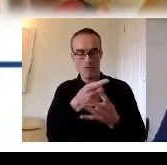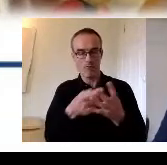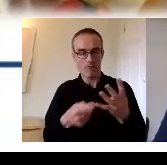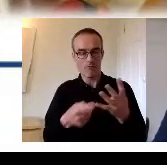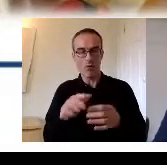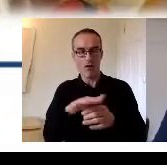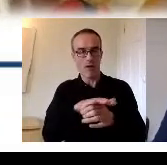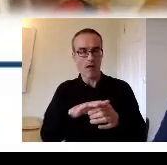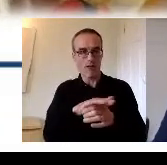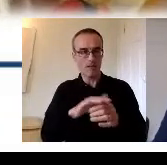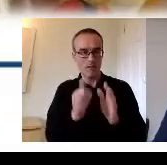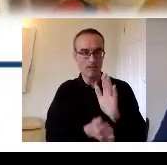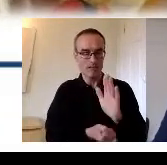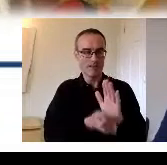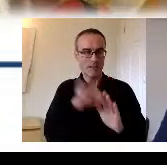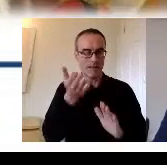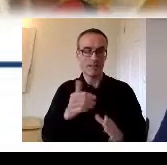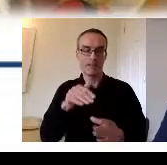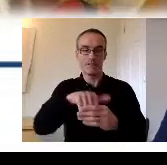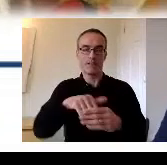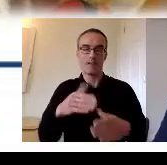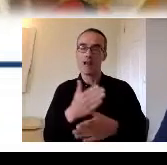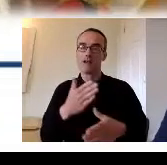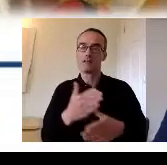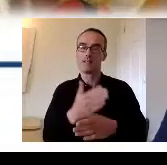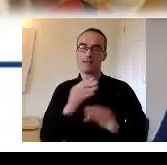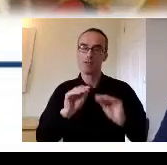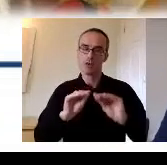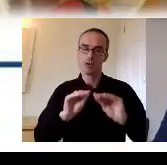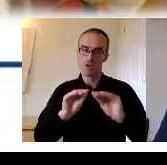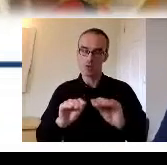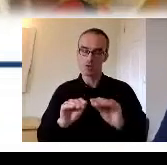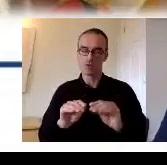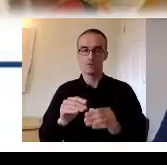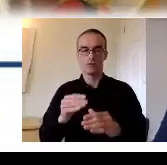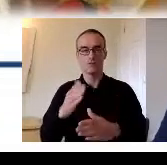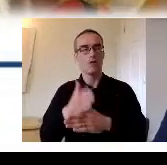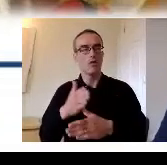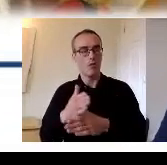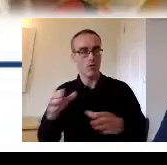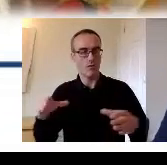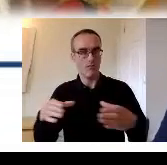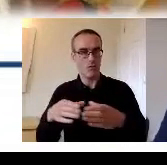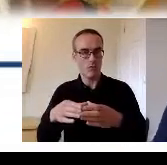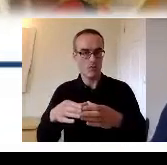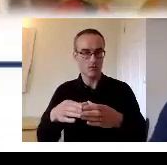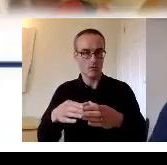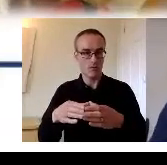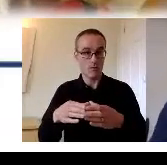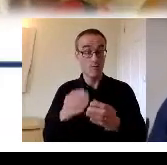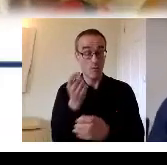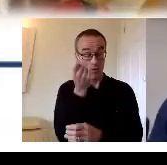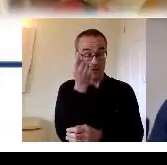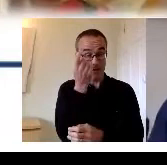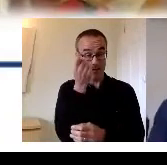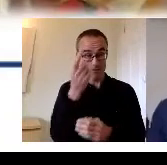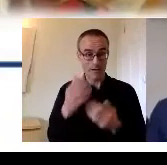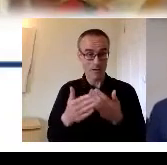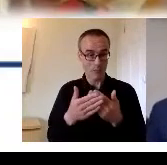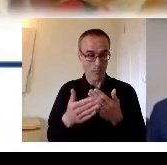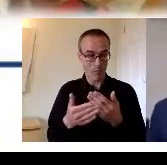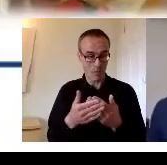talent, inactivity, coaching, and workforce. There was insight in all those themes, which was